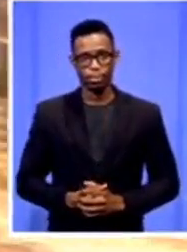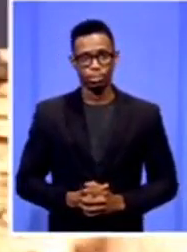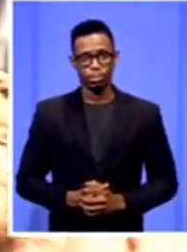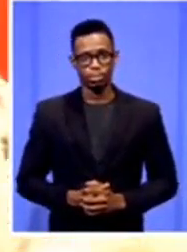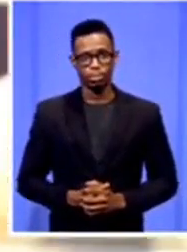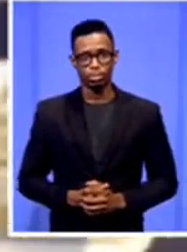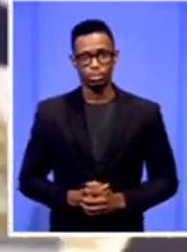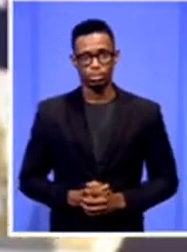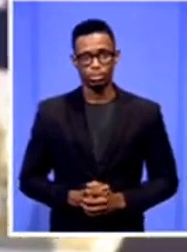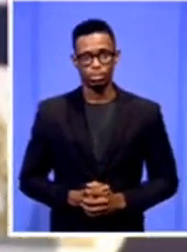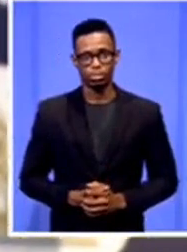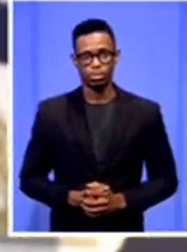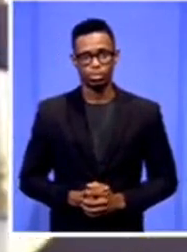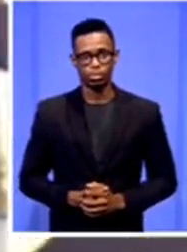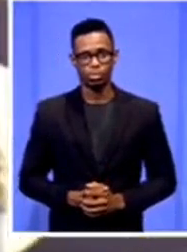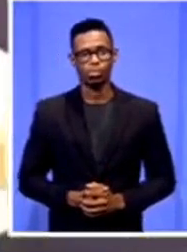Honorable Speaker,